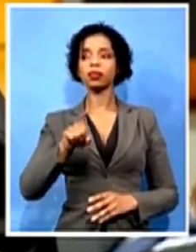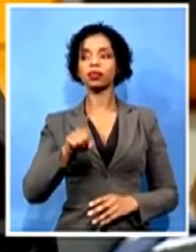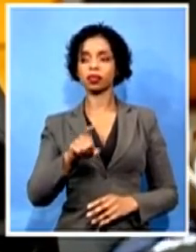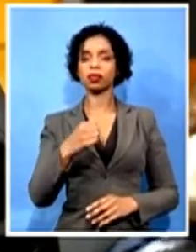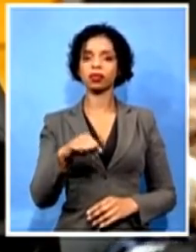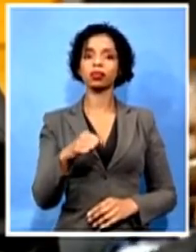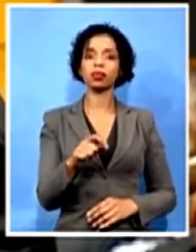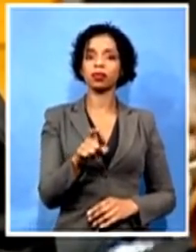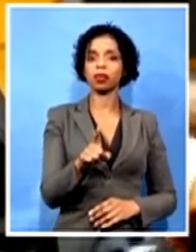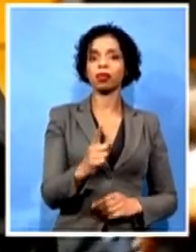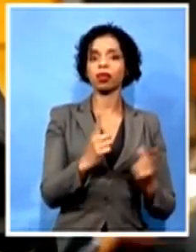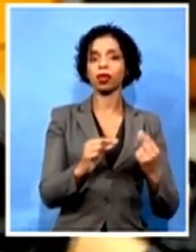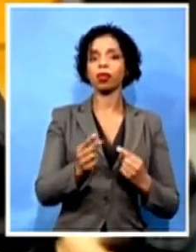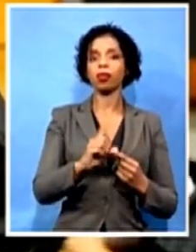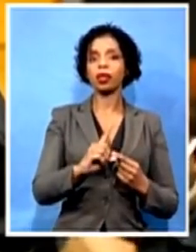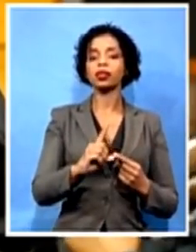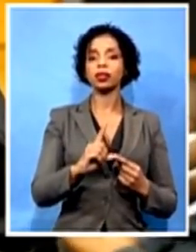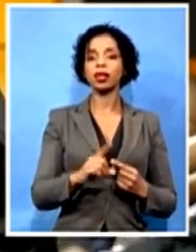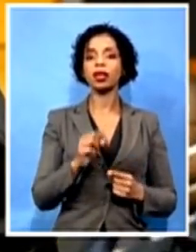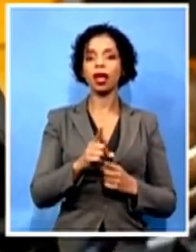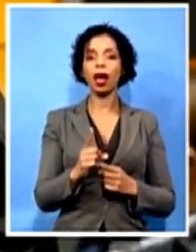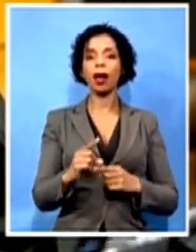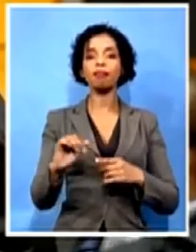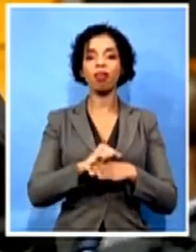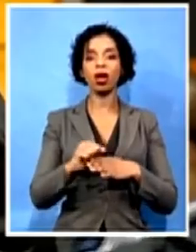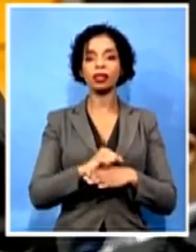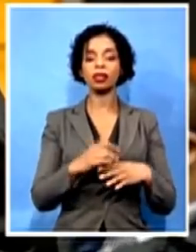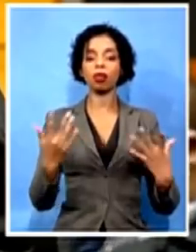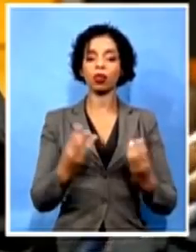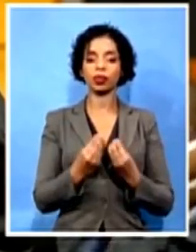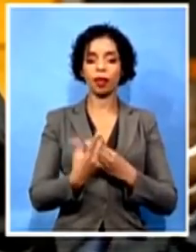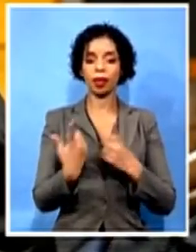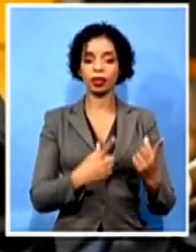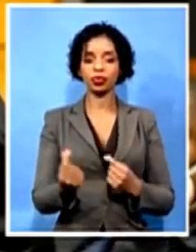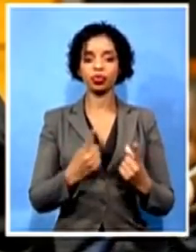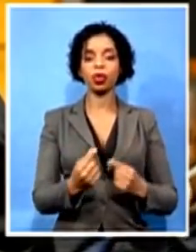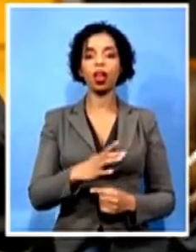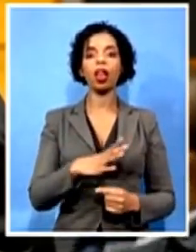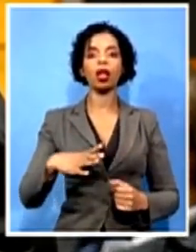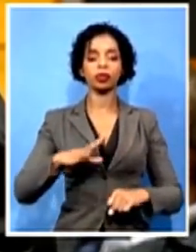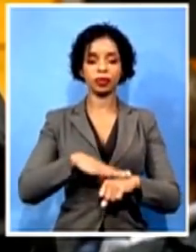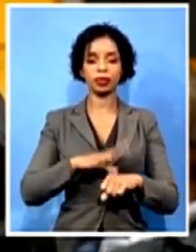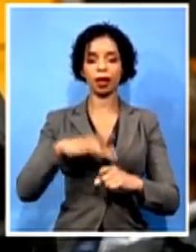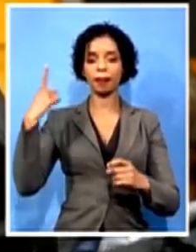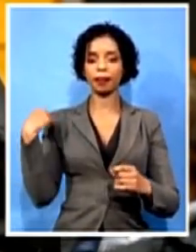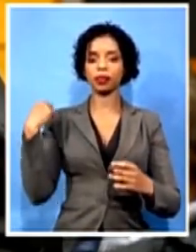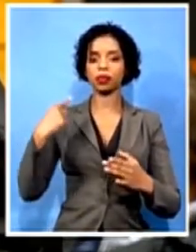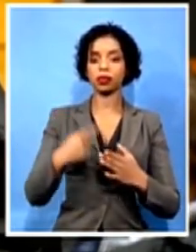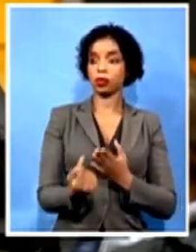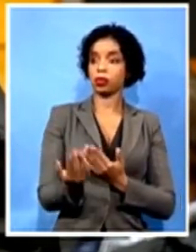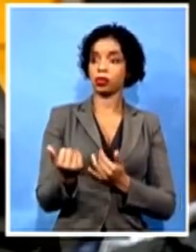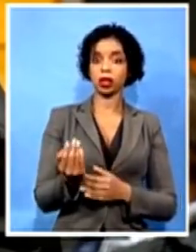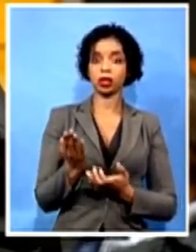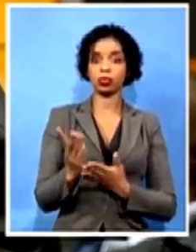practice a long time, and you don't expect that type of conduct from the state side. I think that in the new